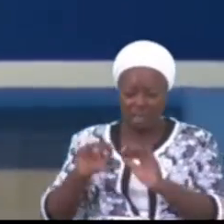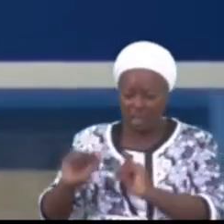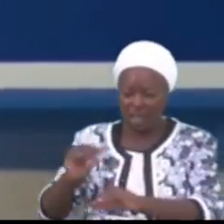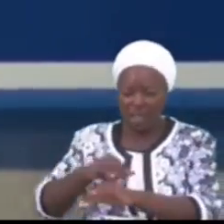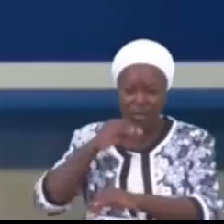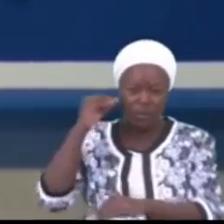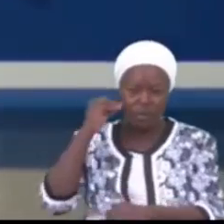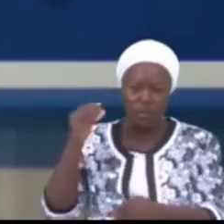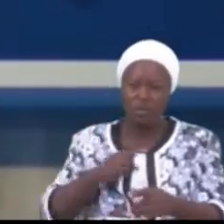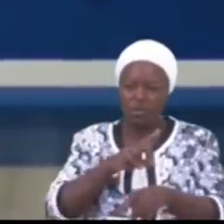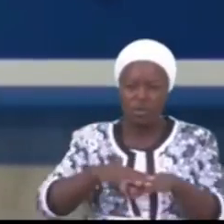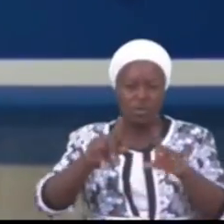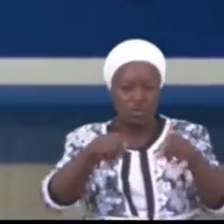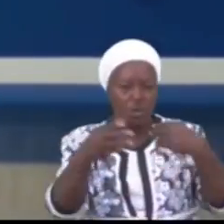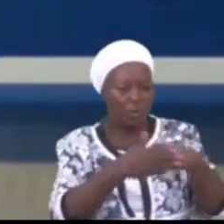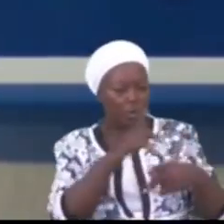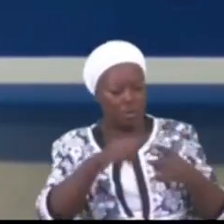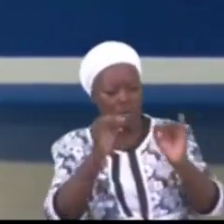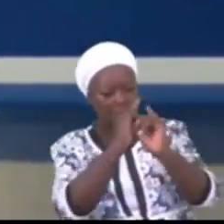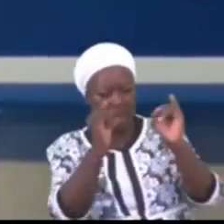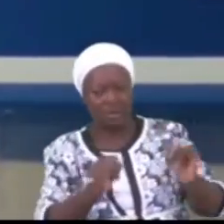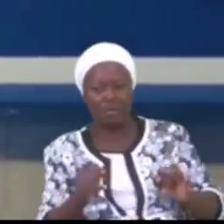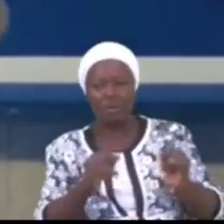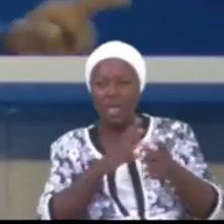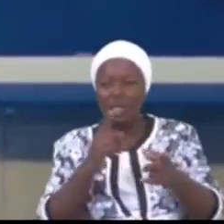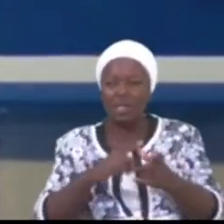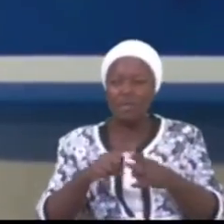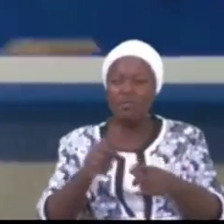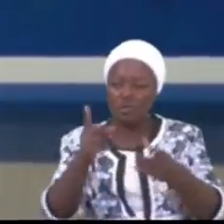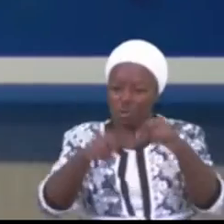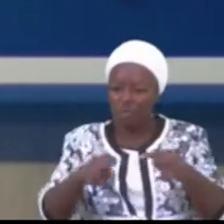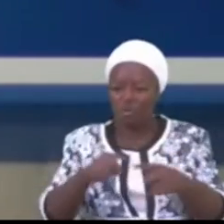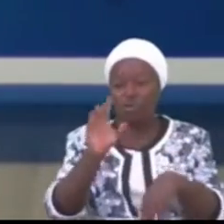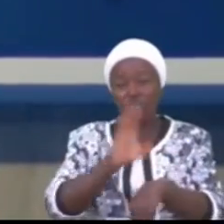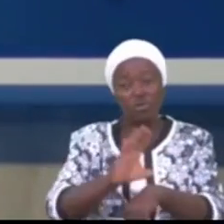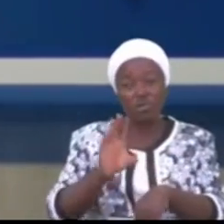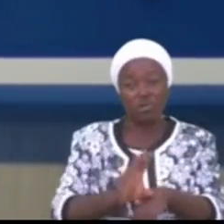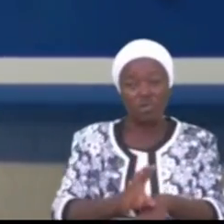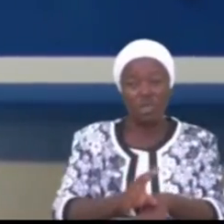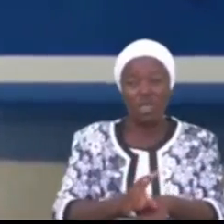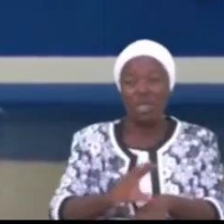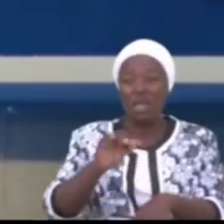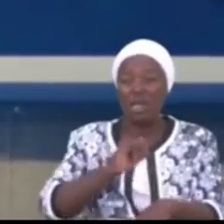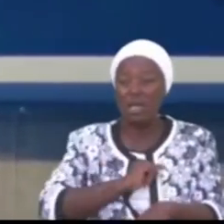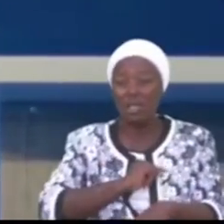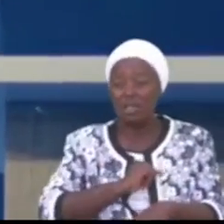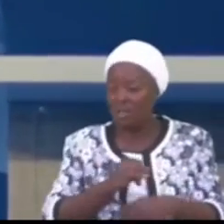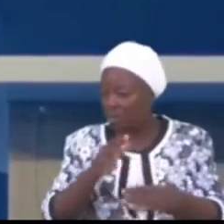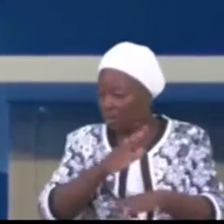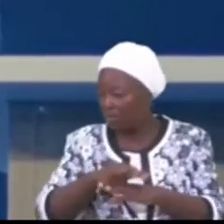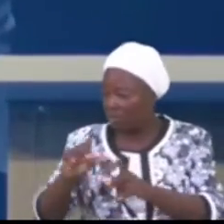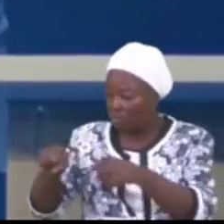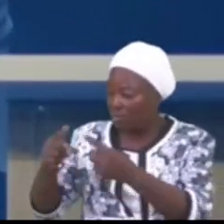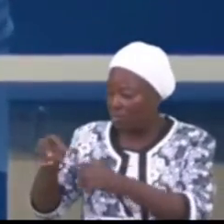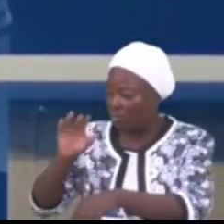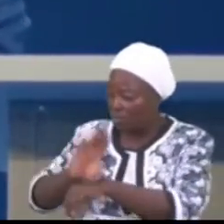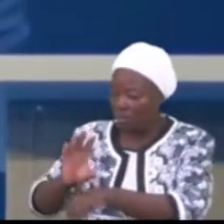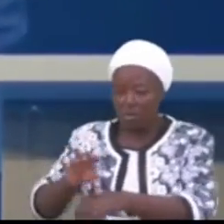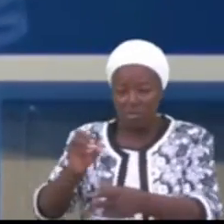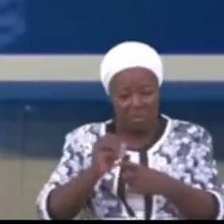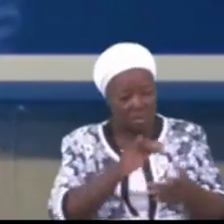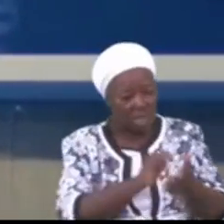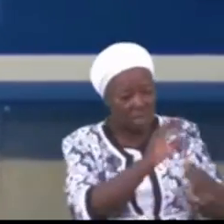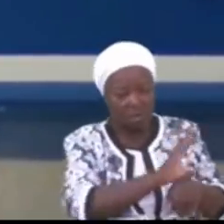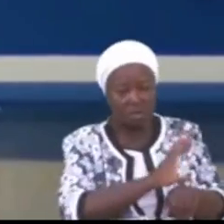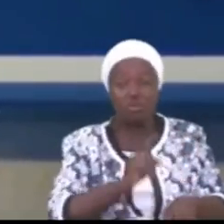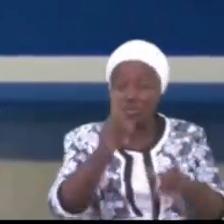and you don't go back to idols. You come to the church. I don't mean this church or that church. You come to the